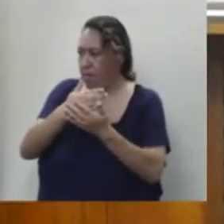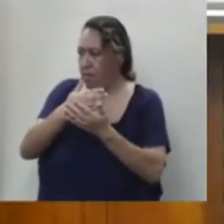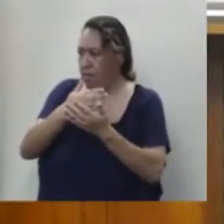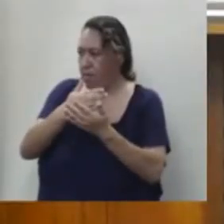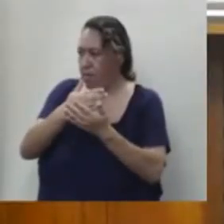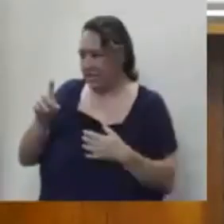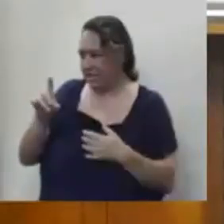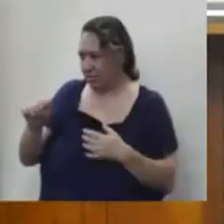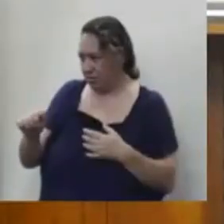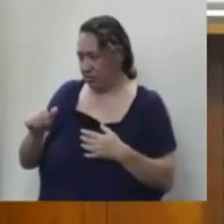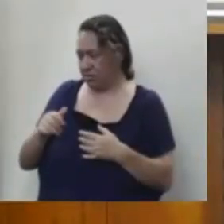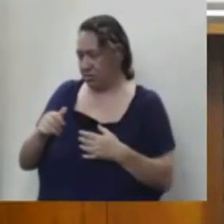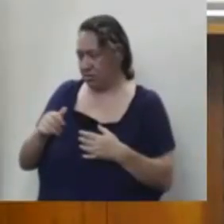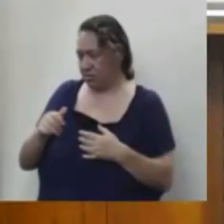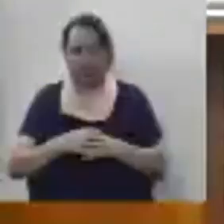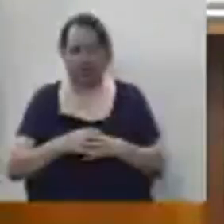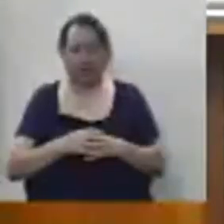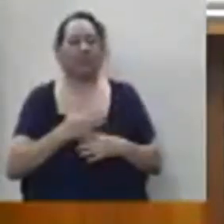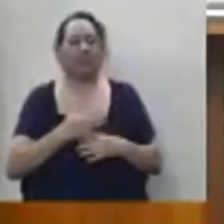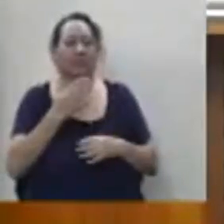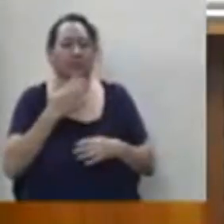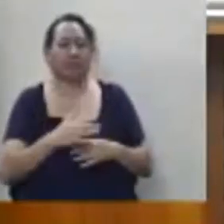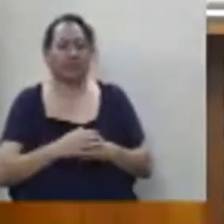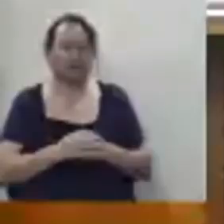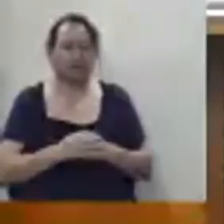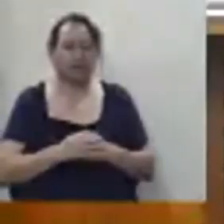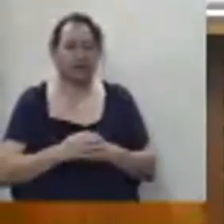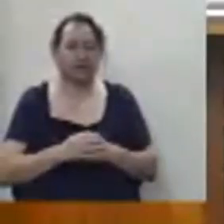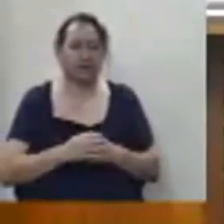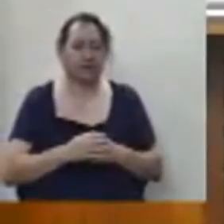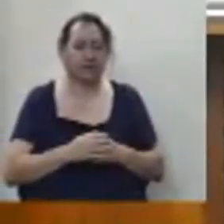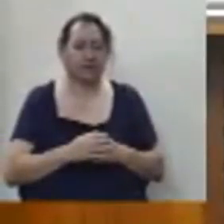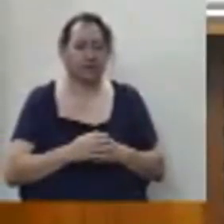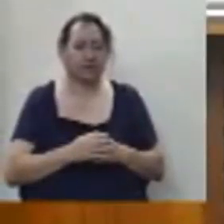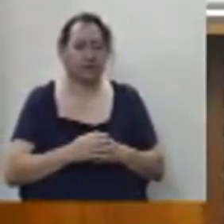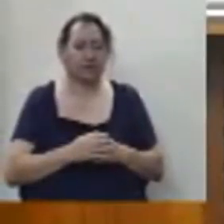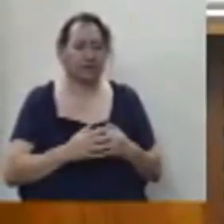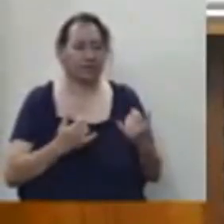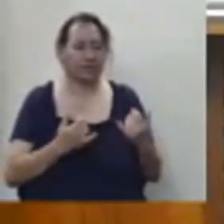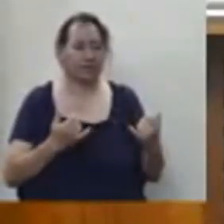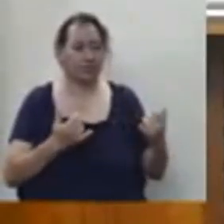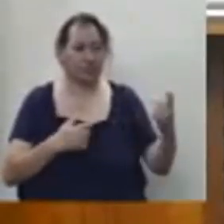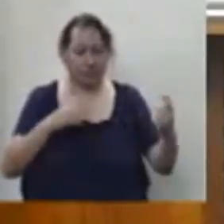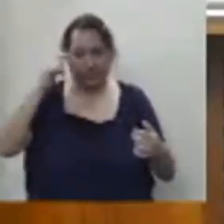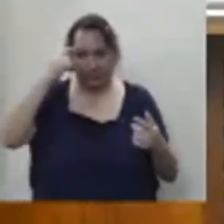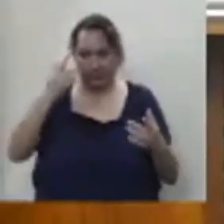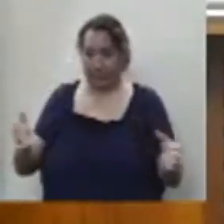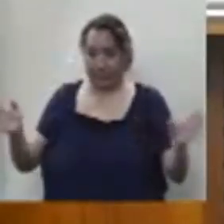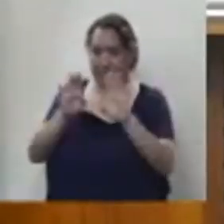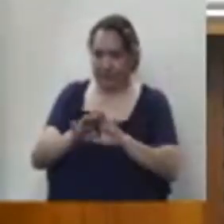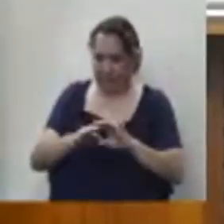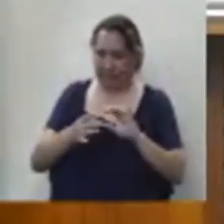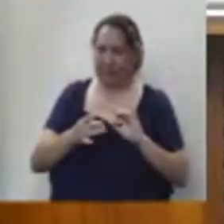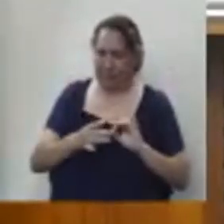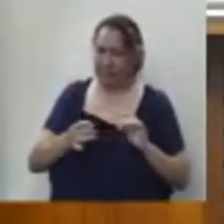Thank you, Adriana. And now for some closing remarks from our governor. Thank you. Across